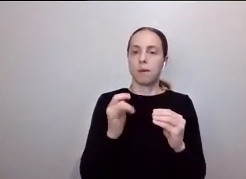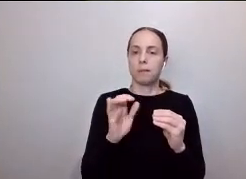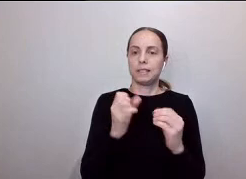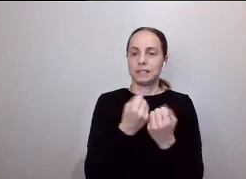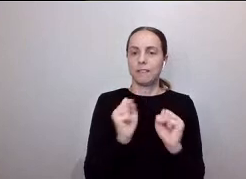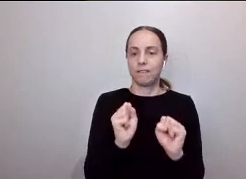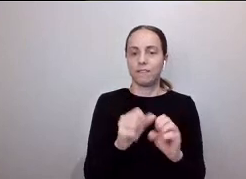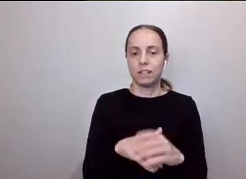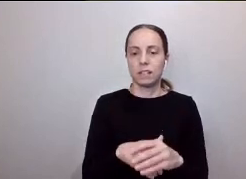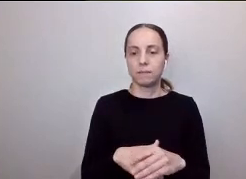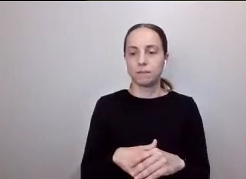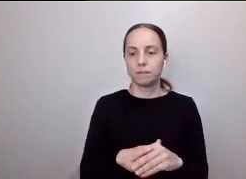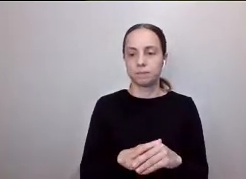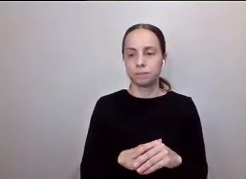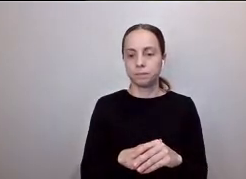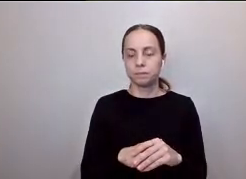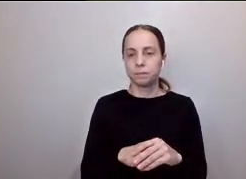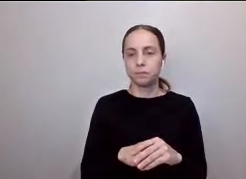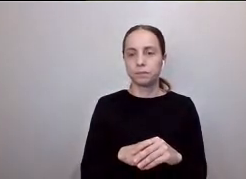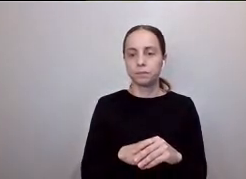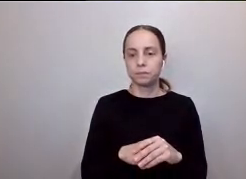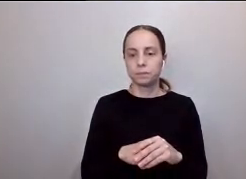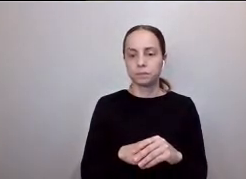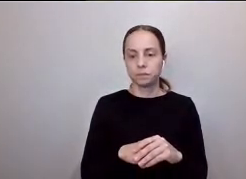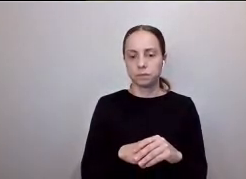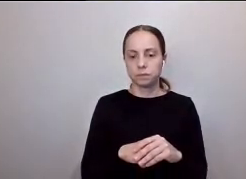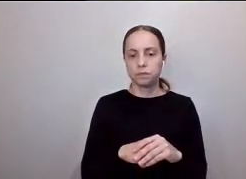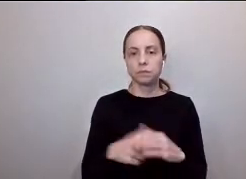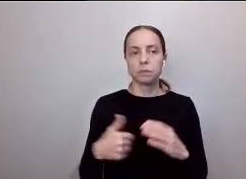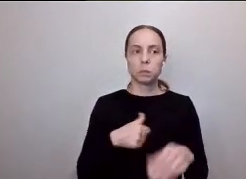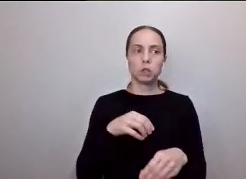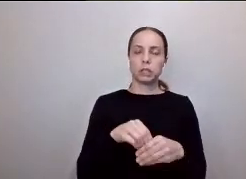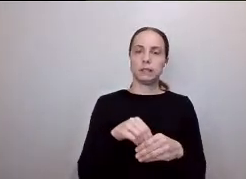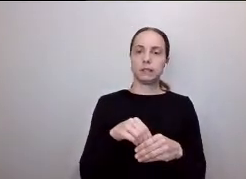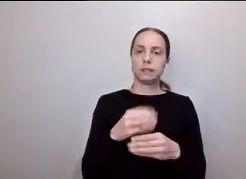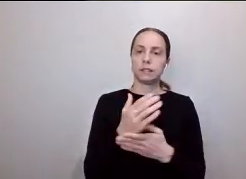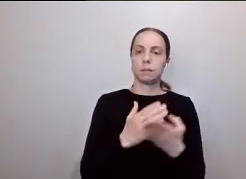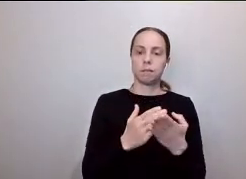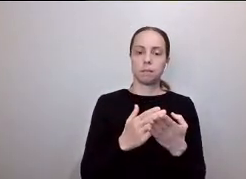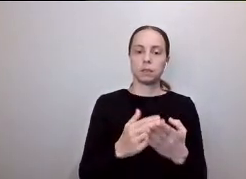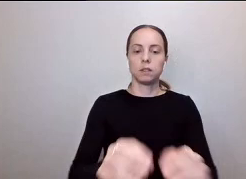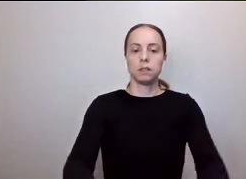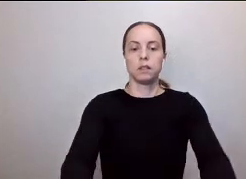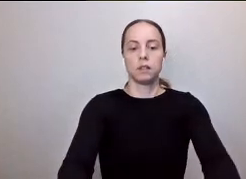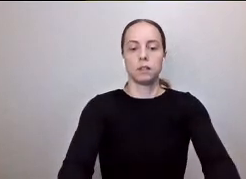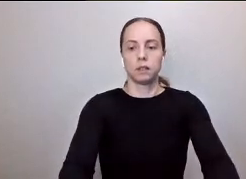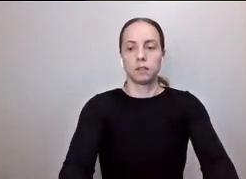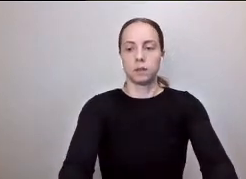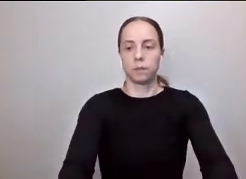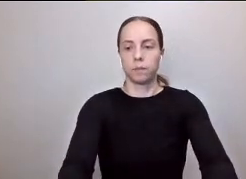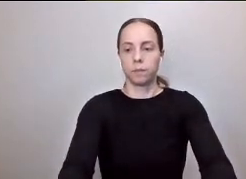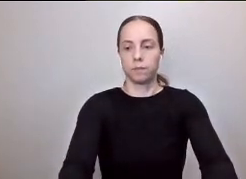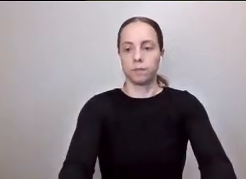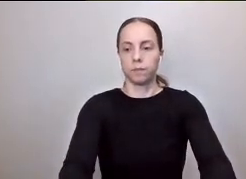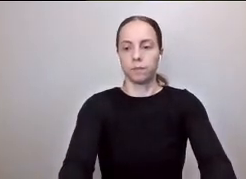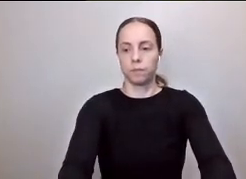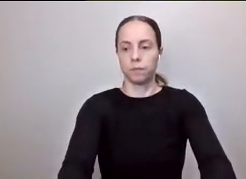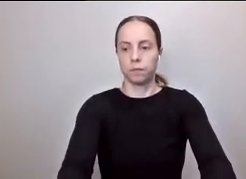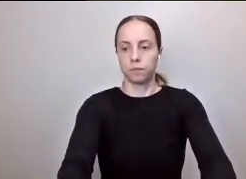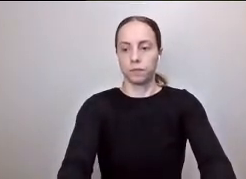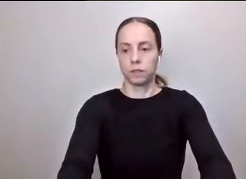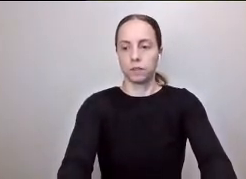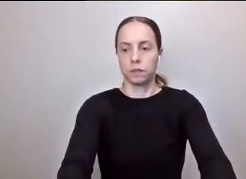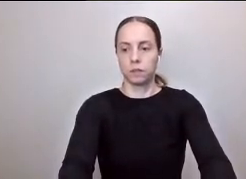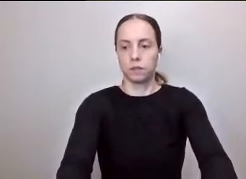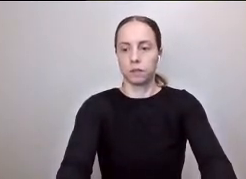know, we're in a part of a long haul together. So with that, I'll thank you all for the discussion, not just for